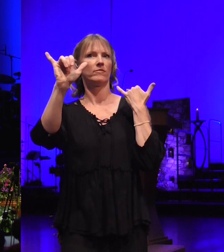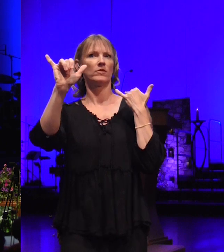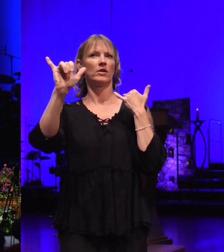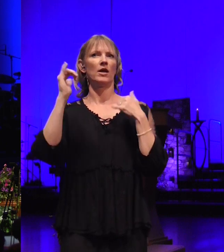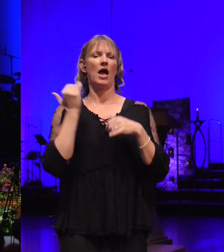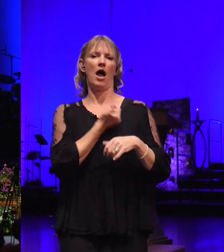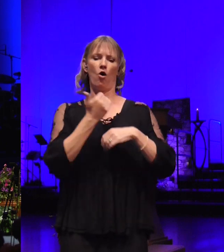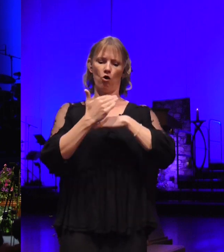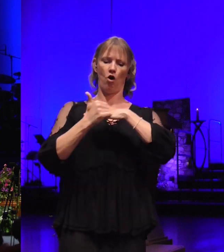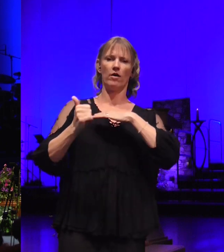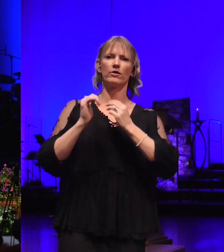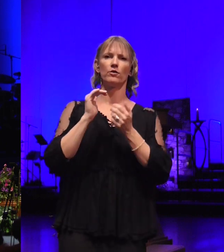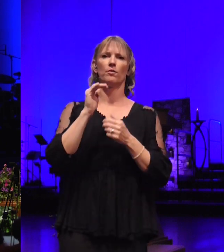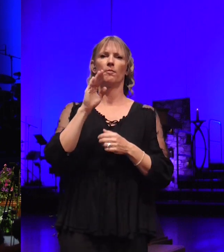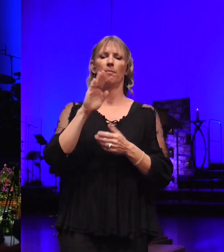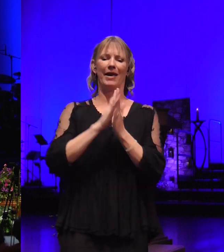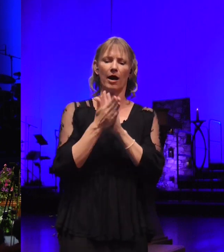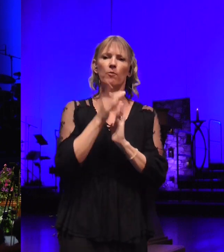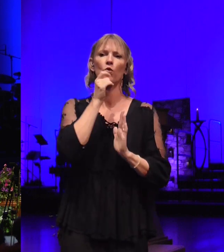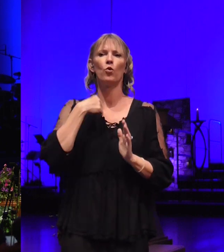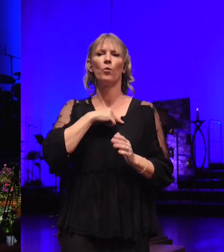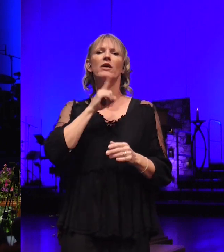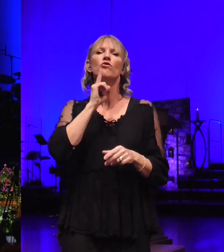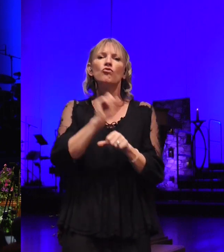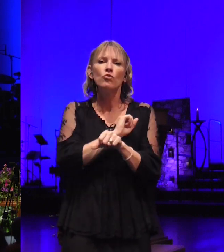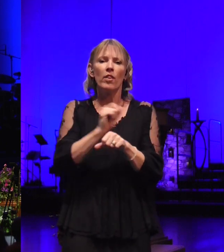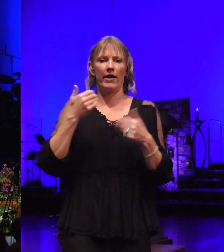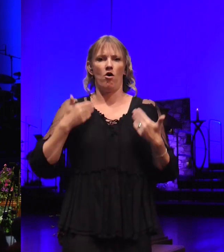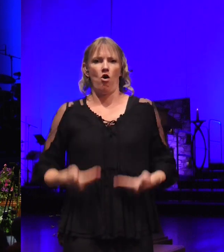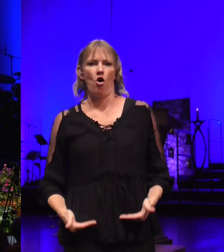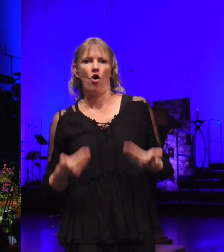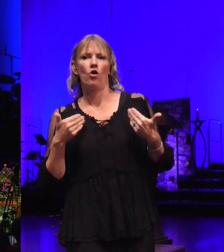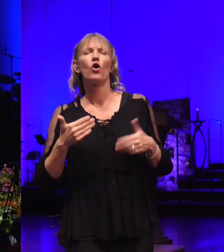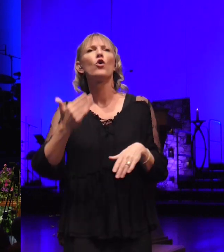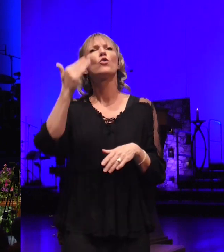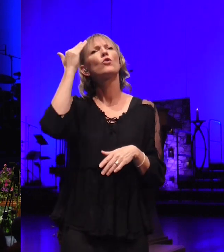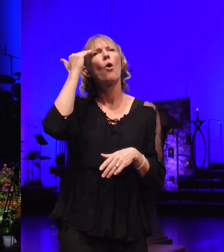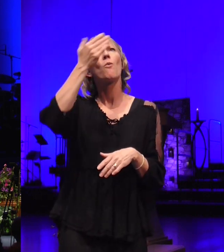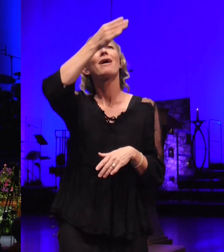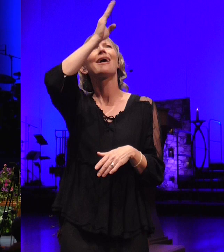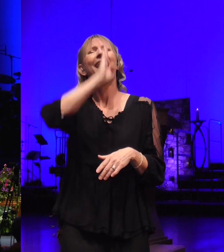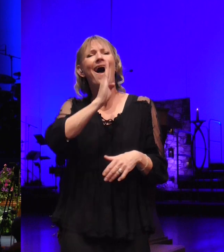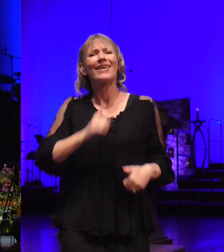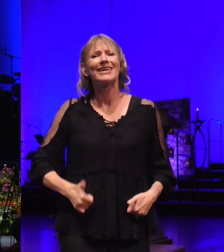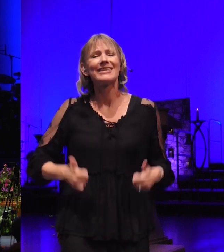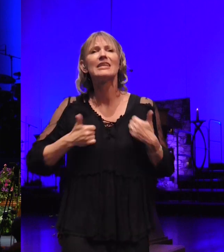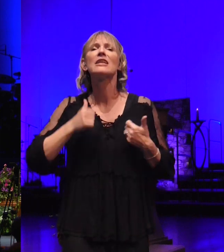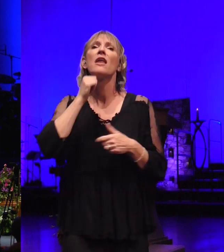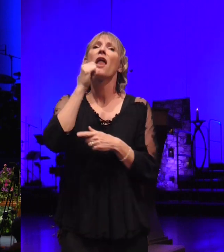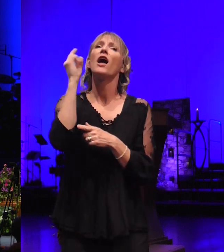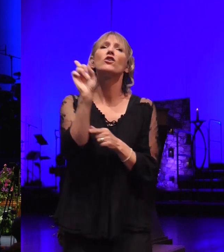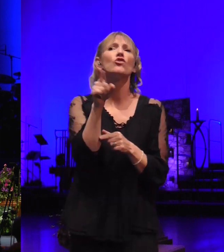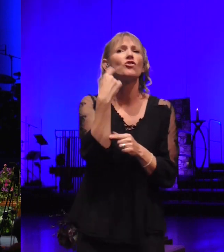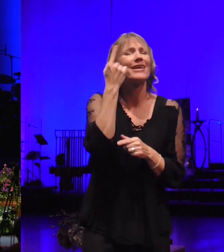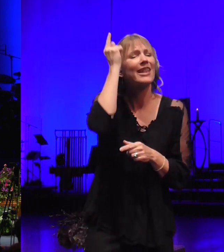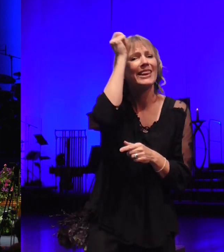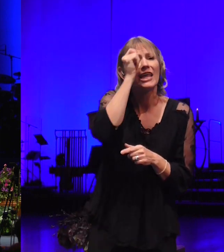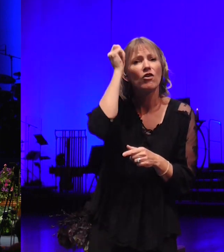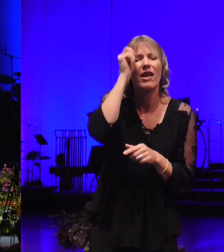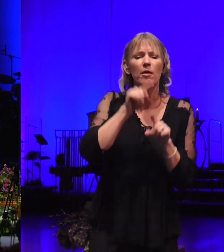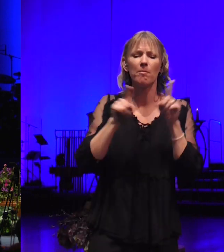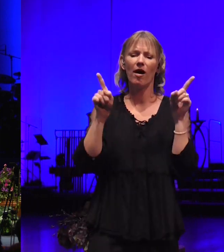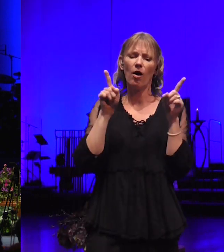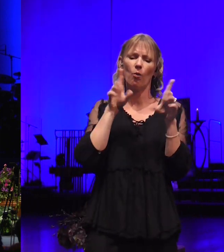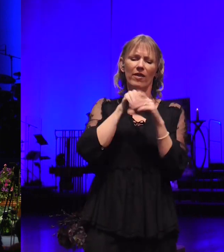are. What does it mean to know that God exists, not just theoretically, but in every area of your